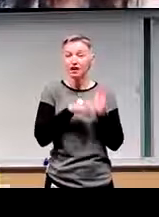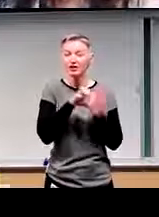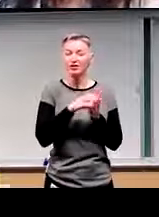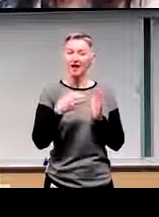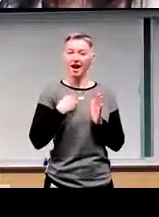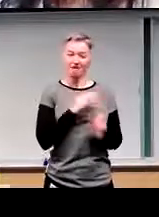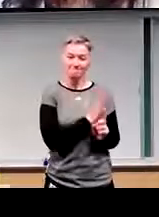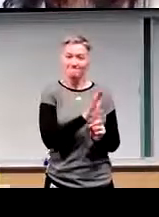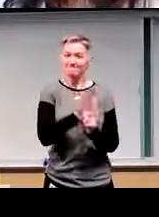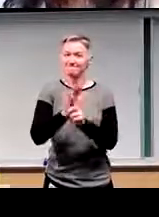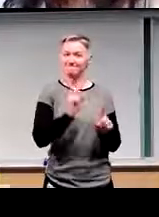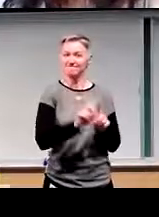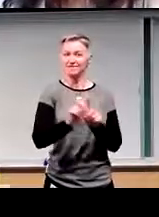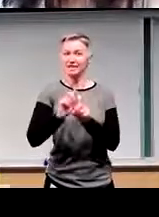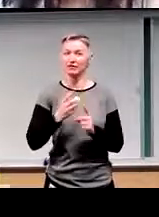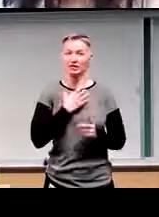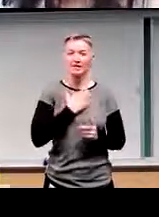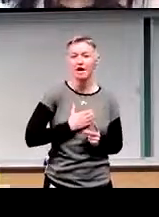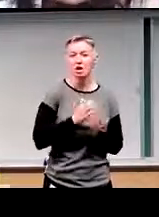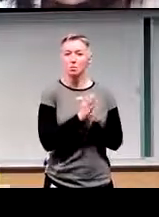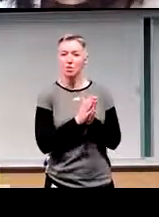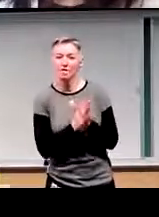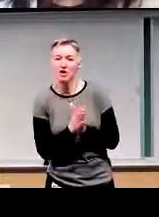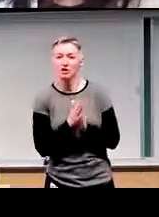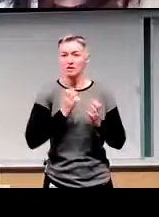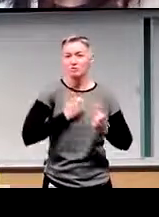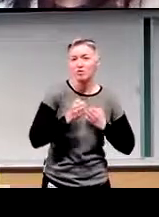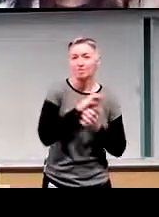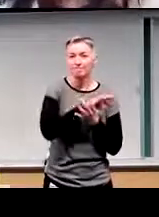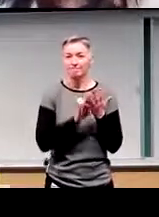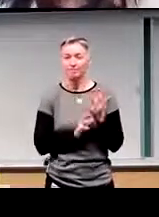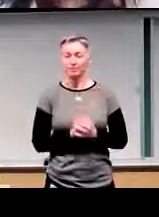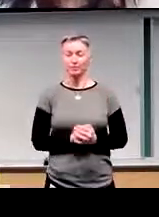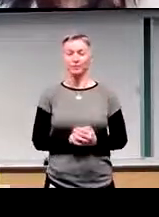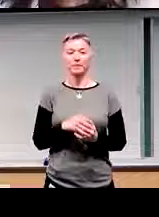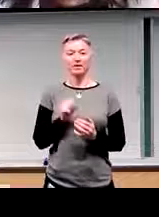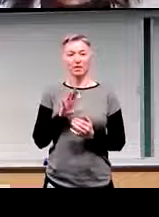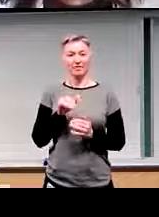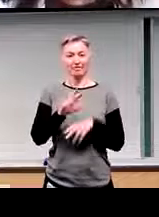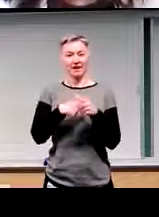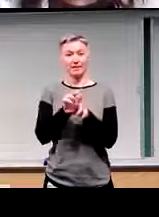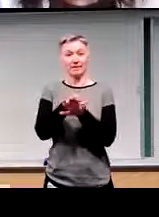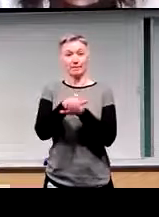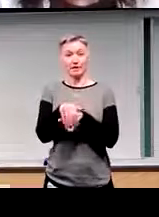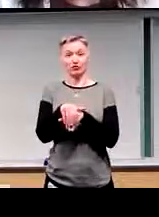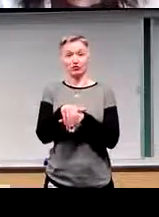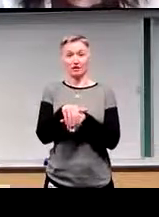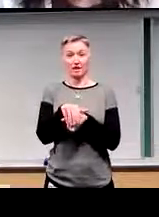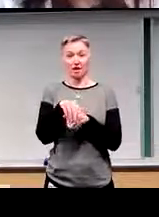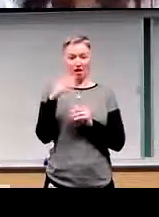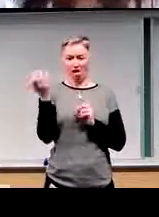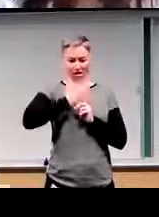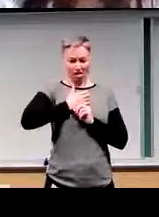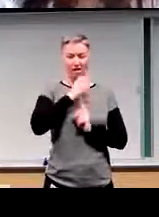desires and motivations. So these simulations allow the reader